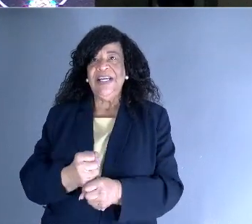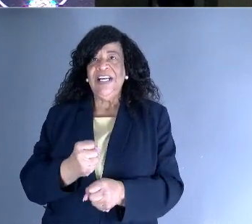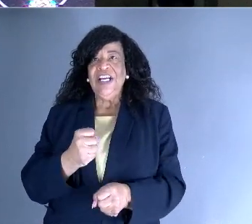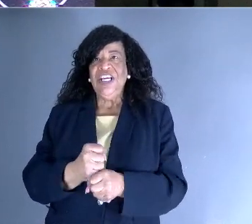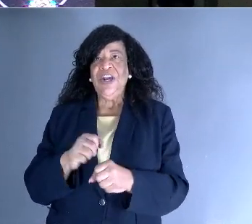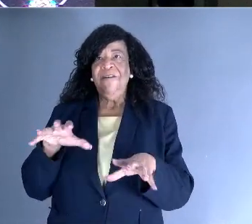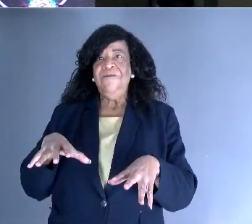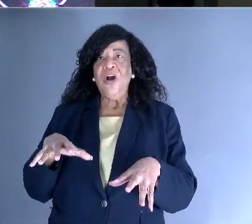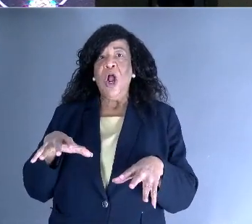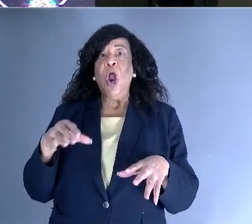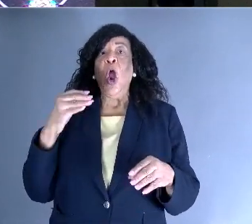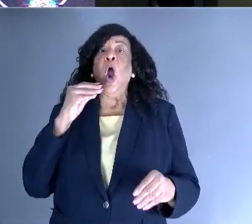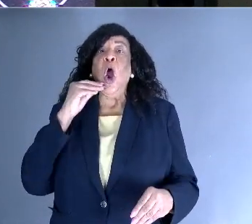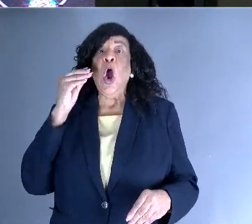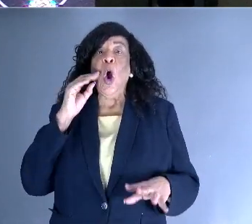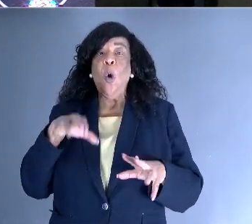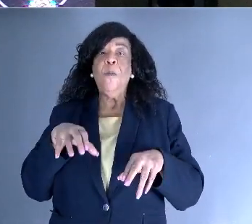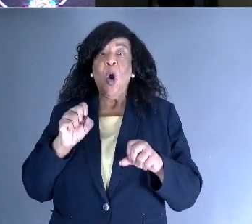ownership